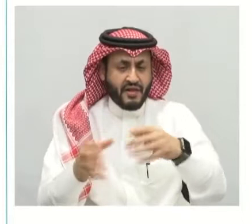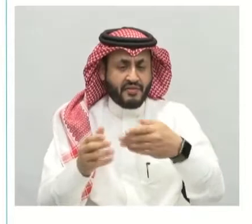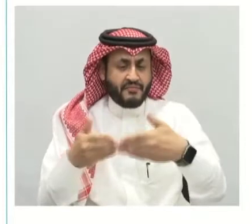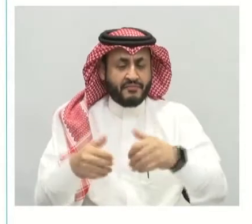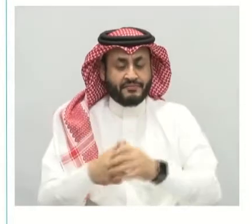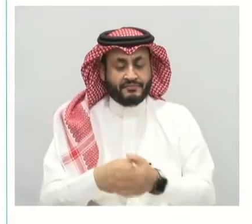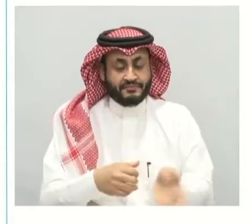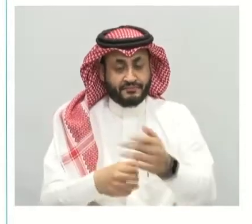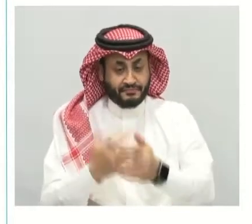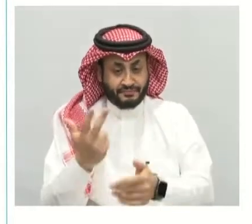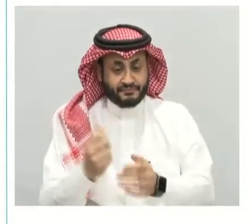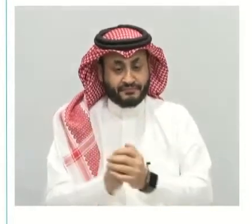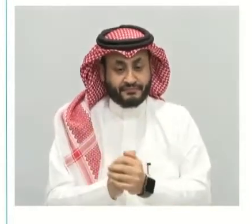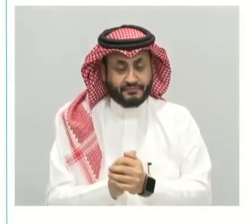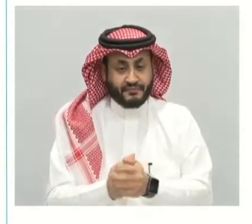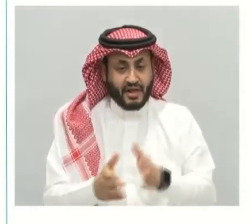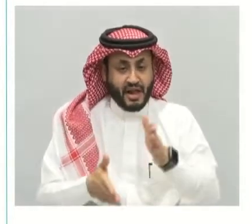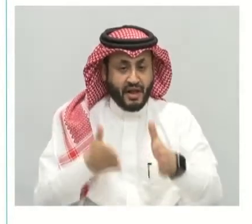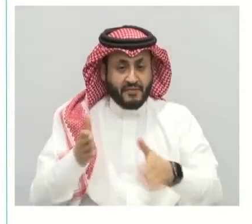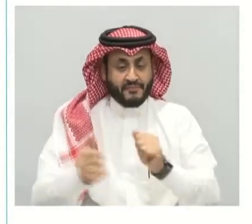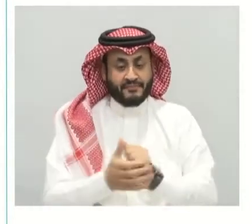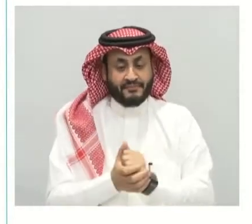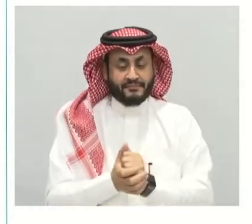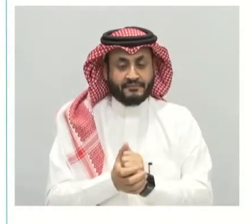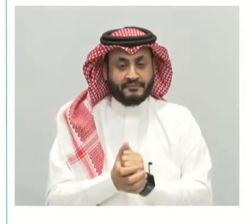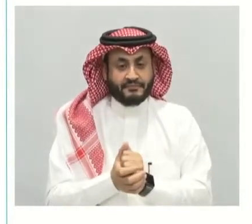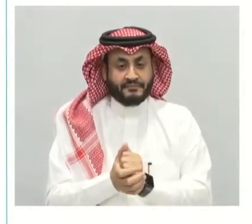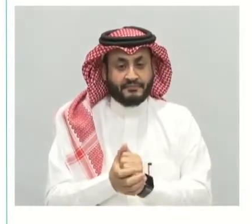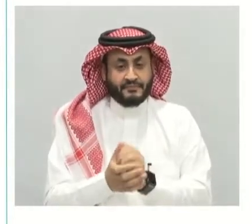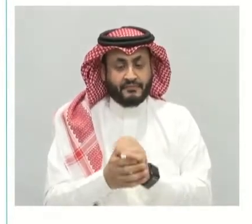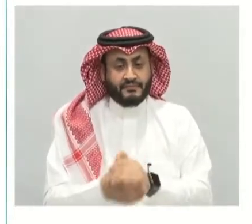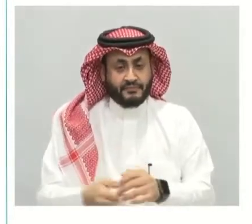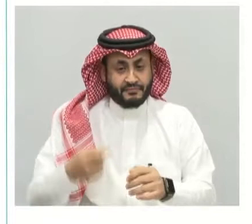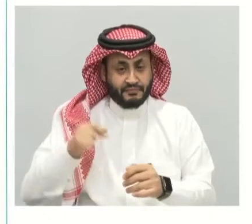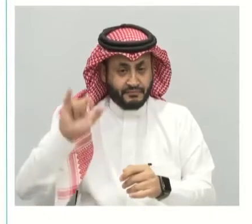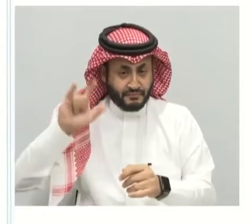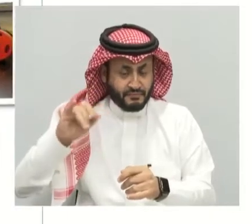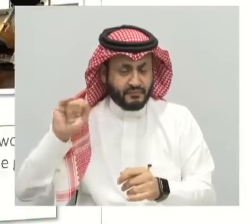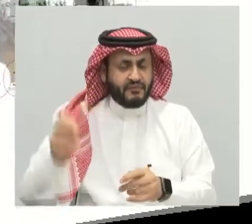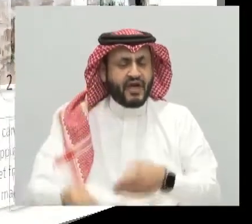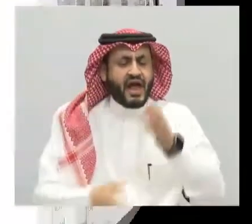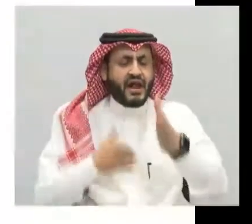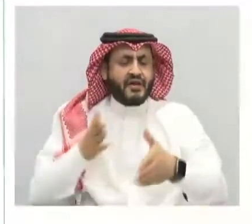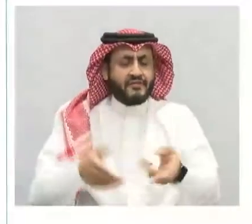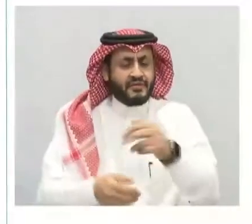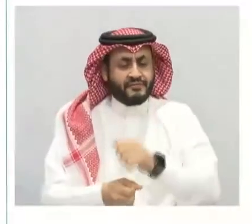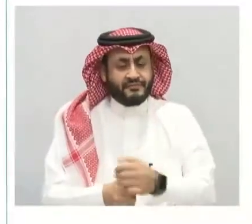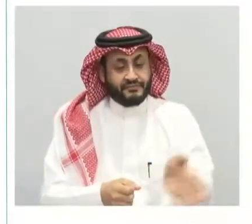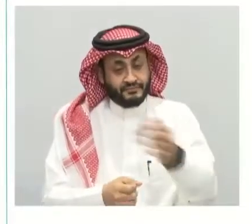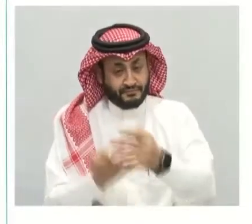the third one, which is at the gym, we said that we can work out at the gym. And the fourth